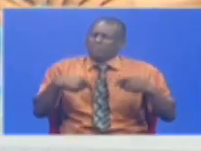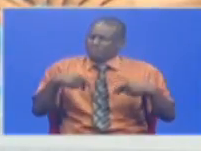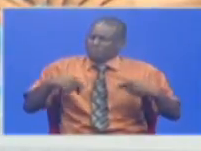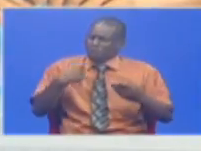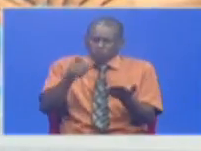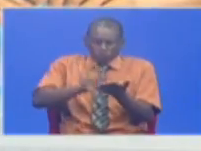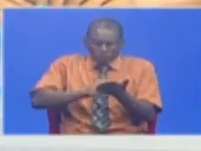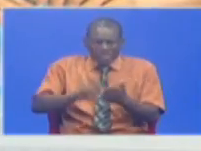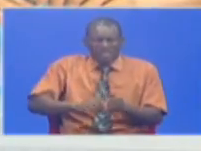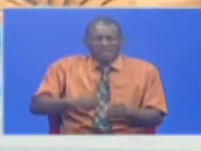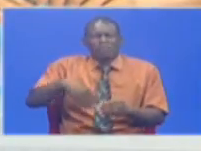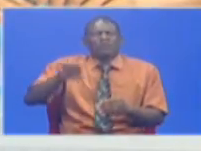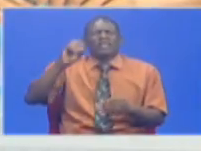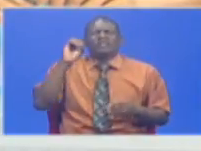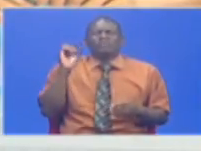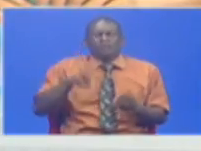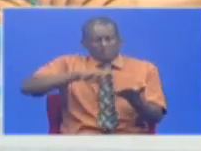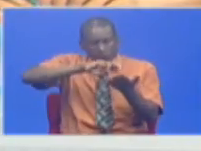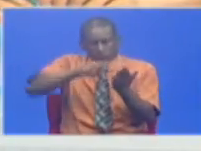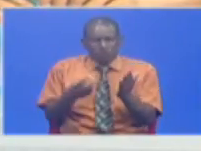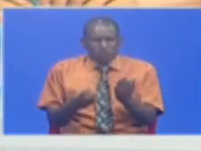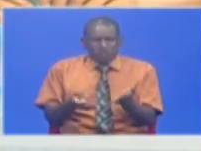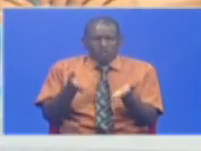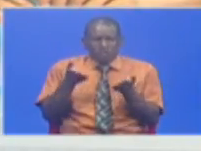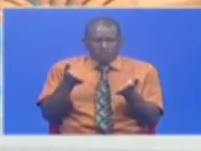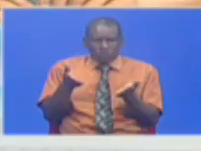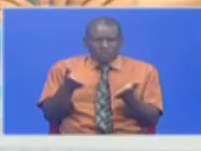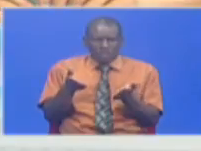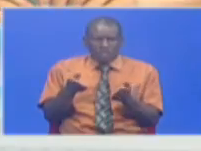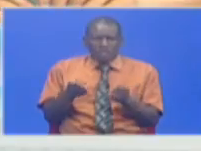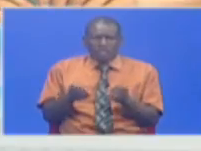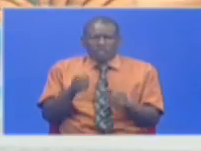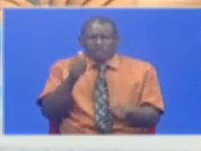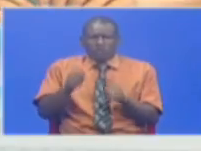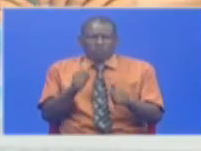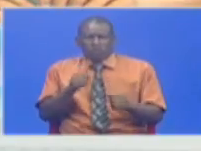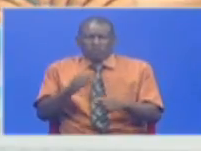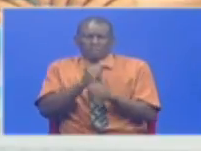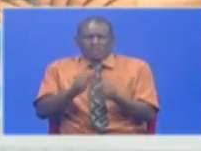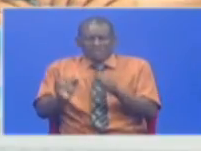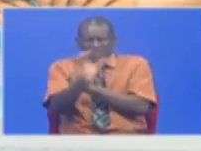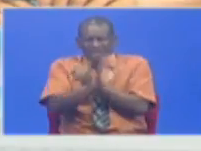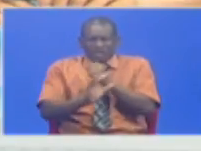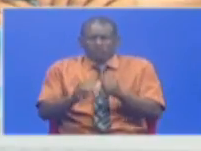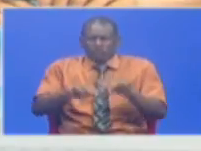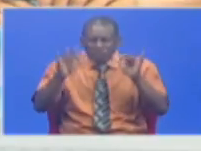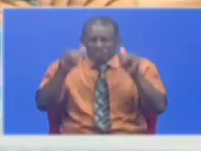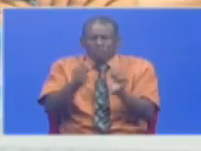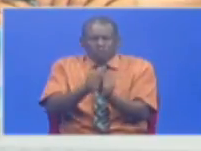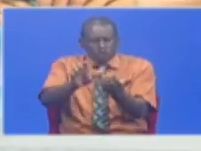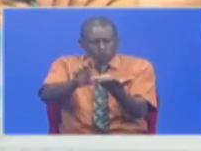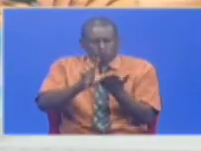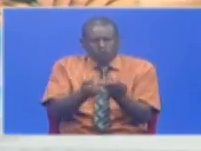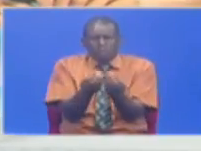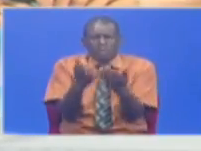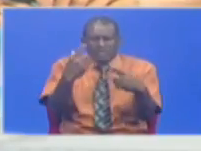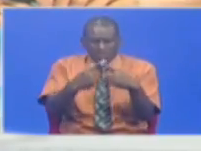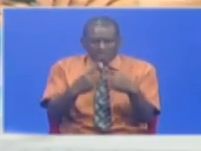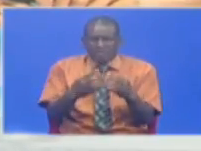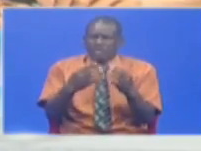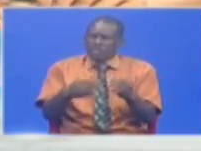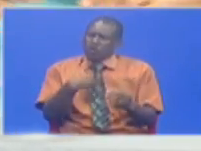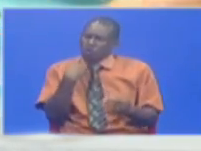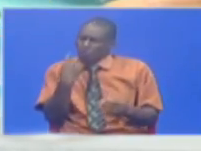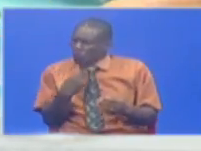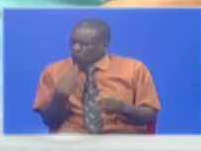most expensive contract to date that would bind the country to debt for decades. Tonight, we look into who was spinning